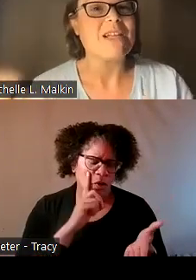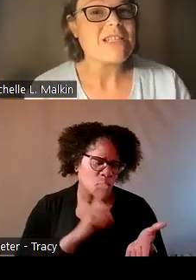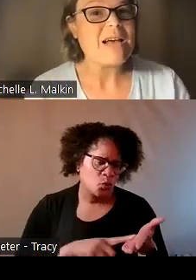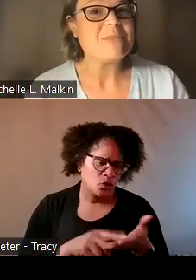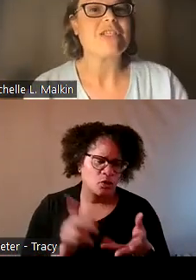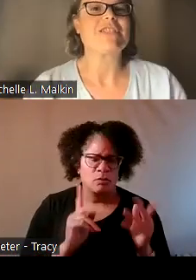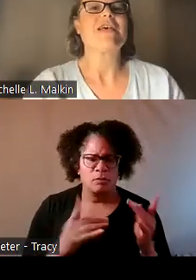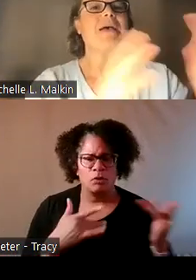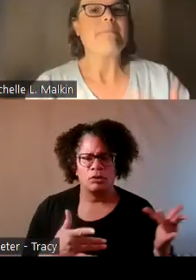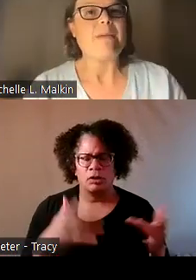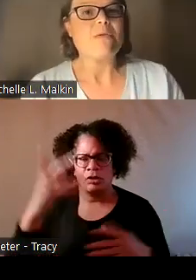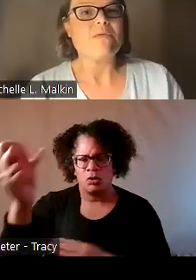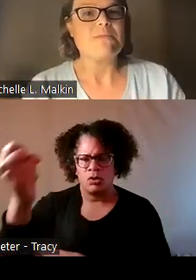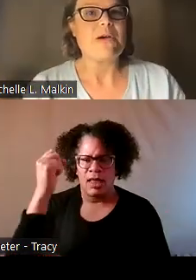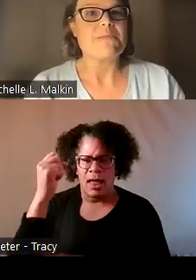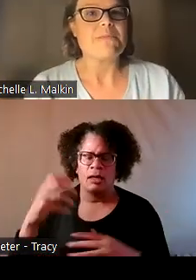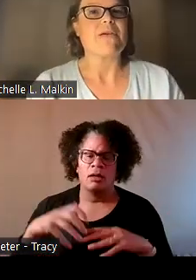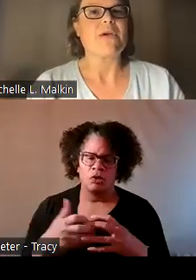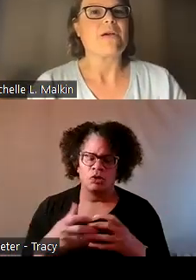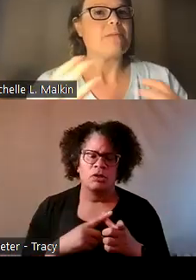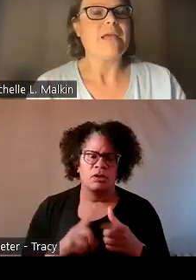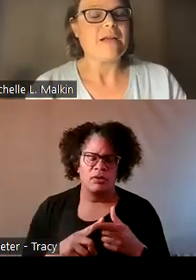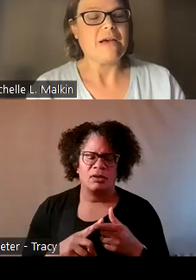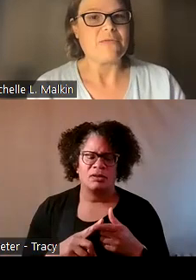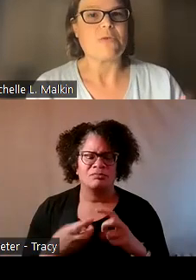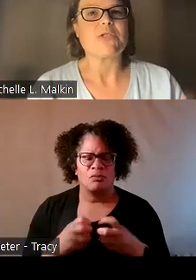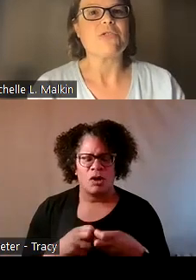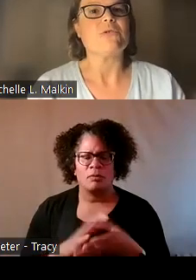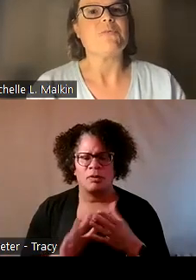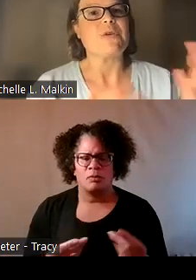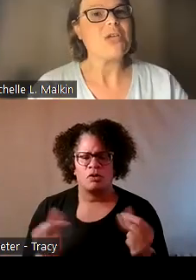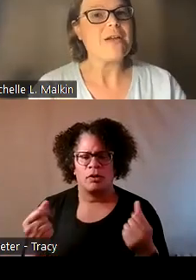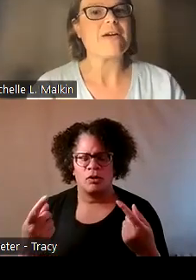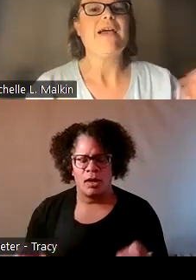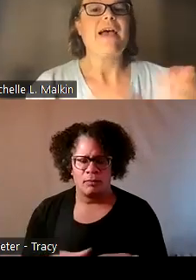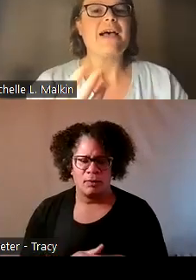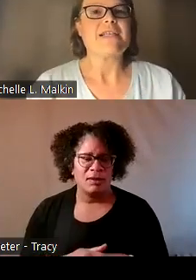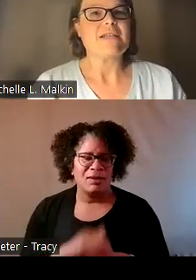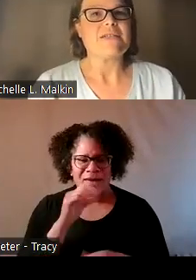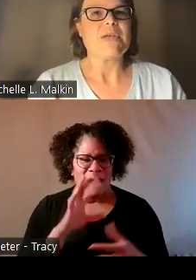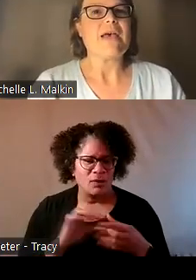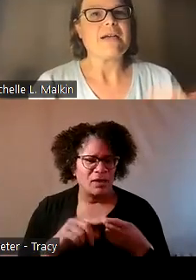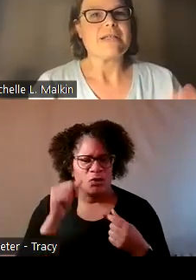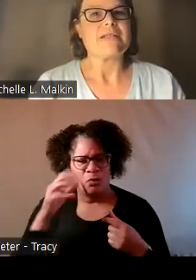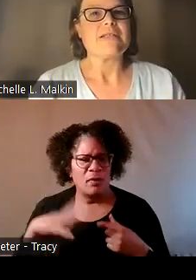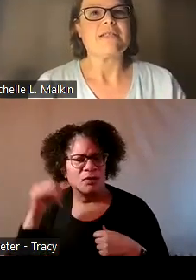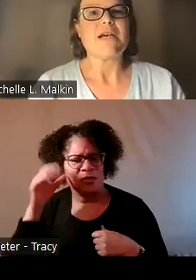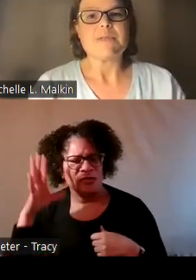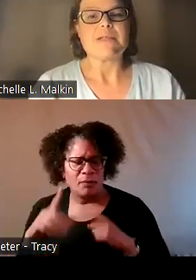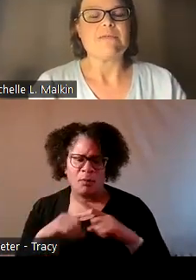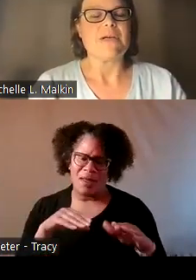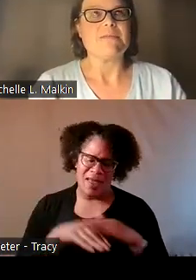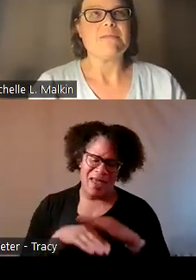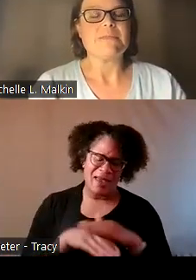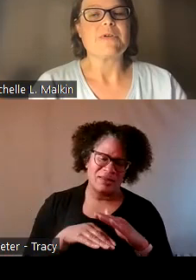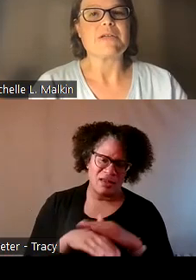who play slot machines may move to problem gambling quicker. It may not have so much to do with gender as it does with access to the types